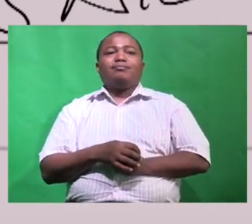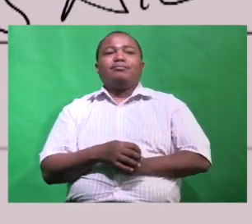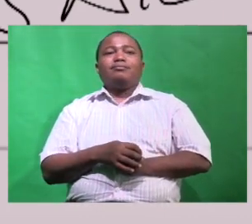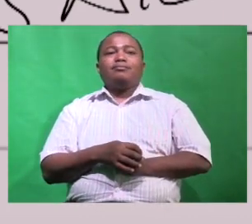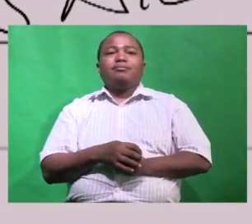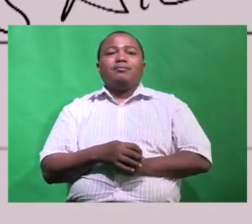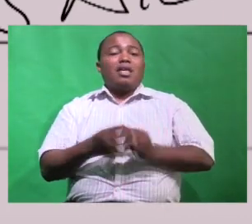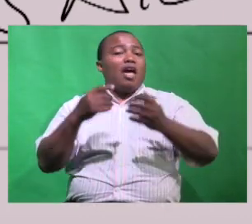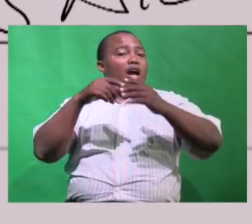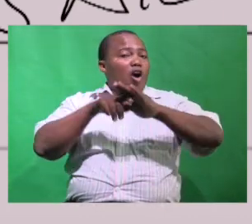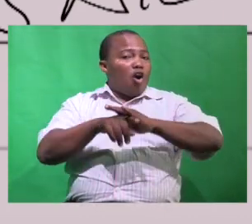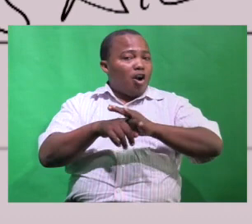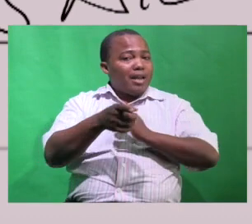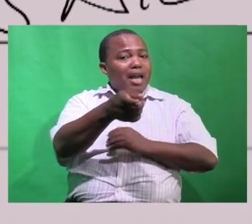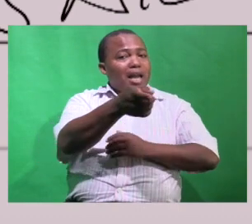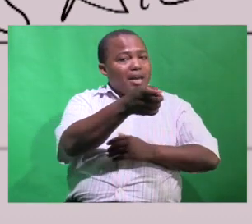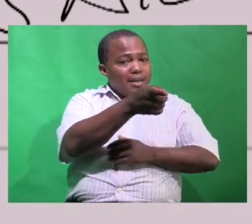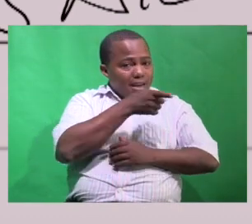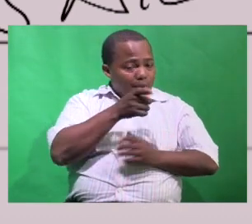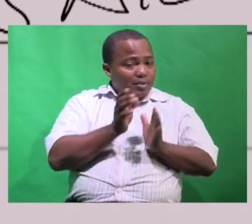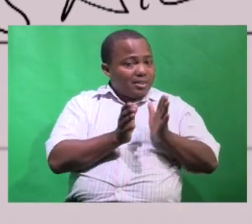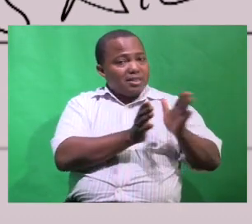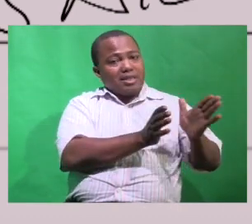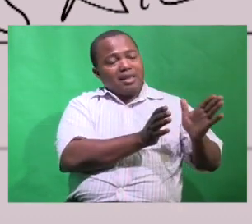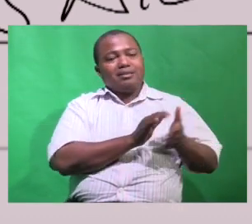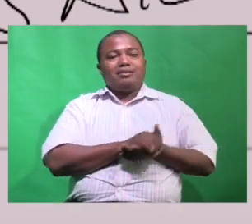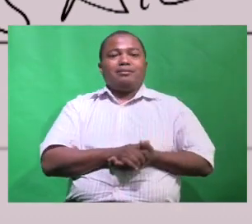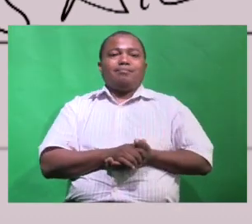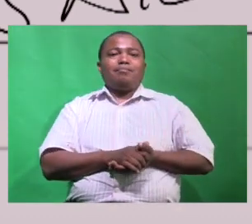on a debit side